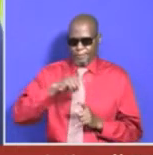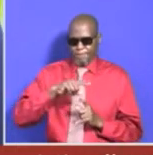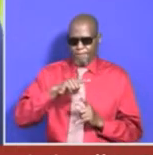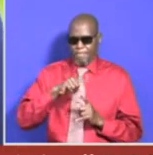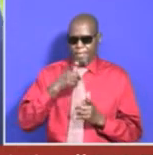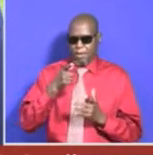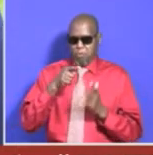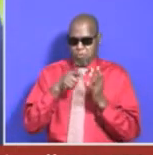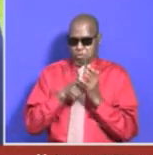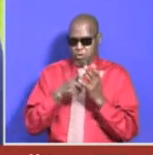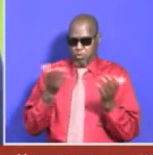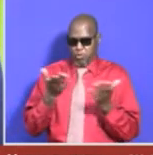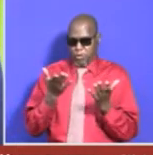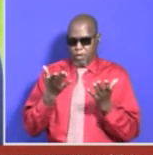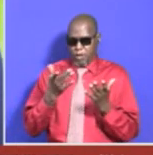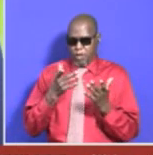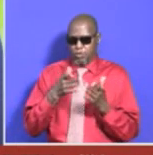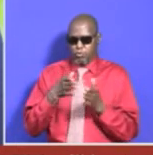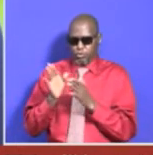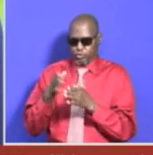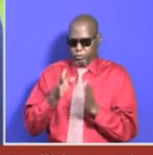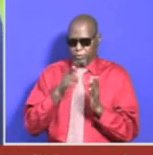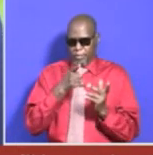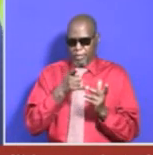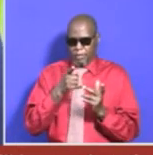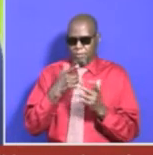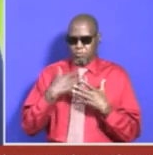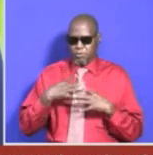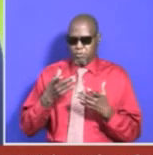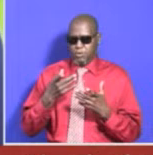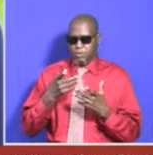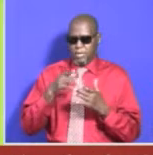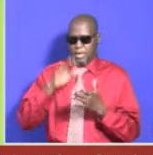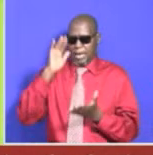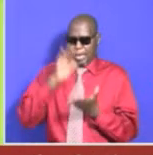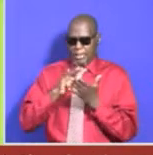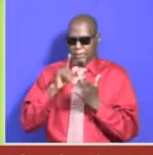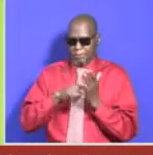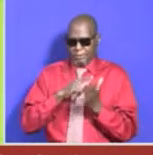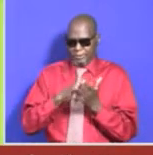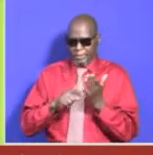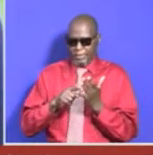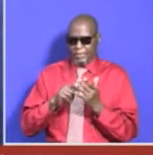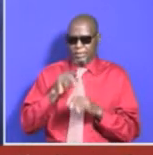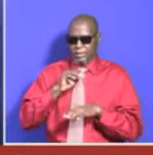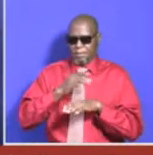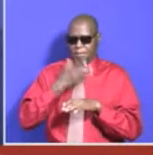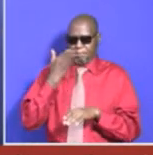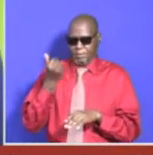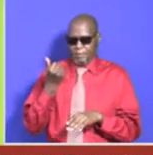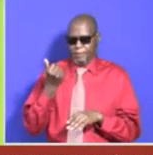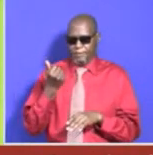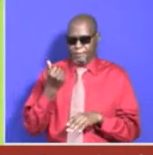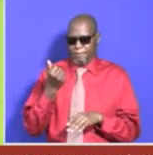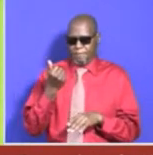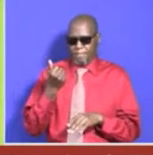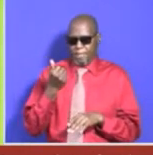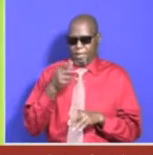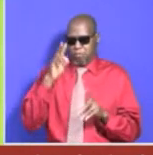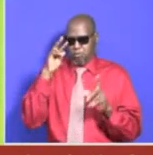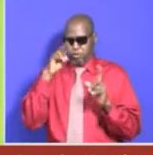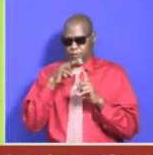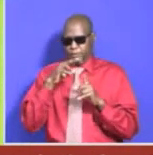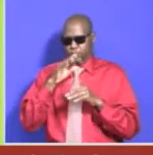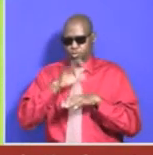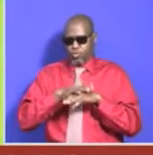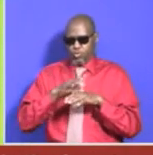point whereby it will be about the chances that people take and the less mistakes they make. Yes, Michael Omalo is a huge prospect and a good find that